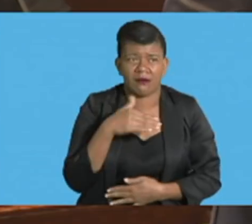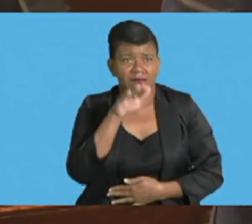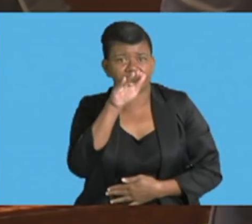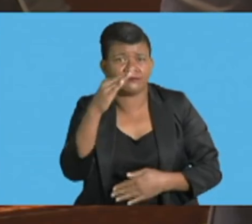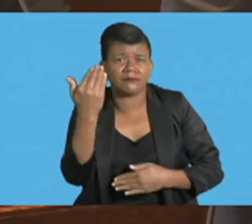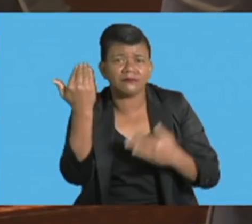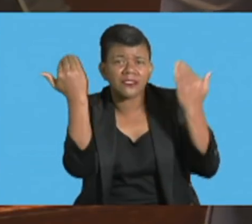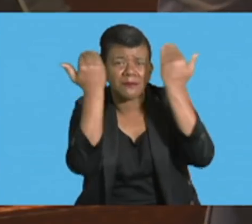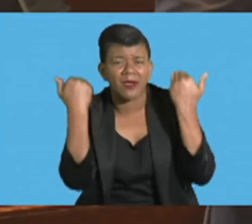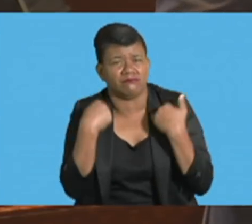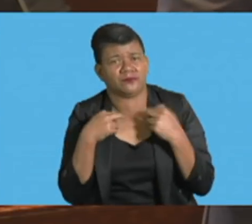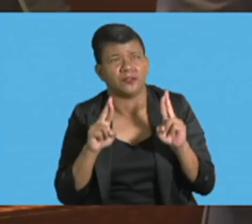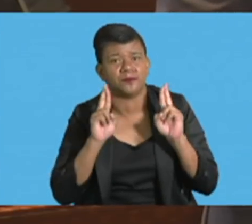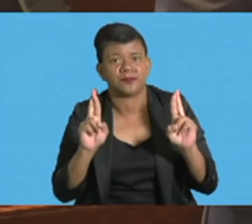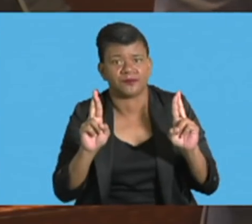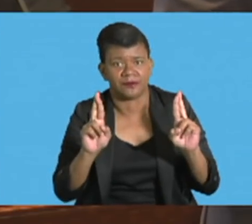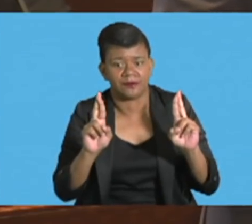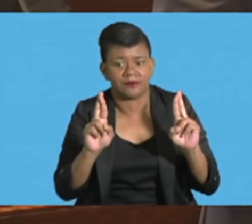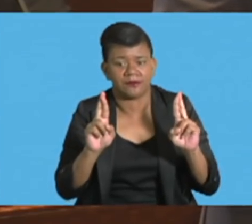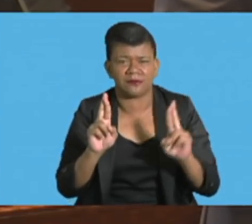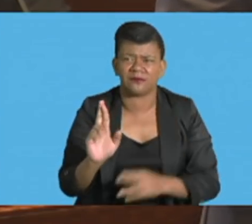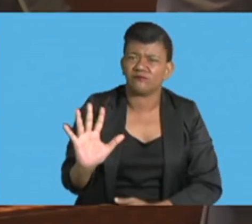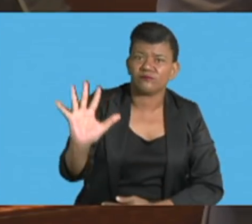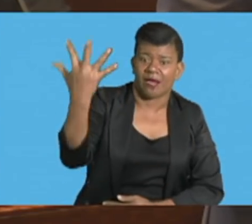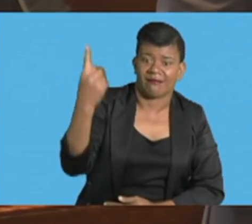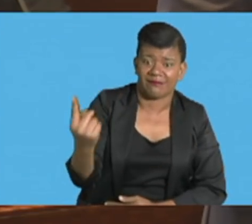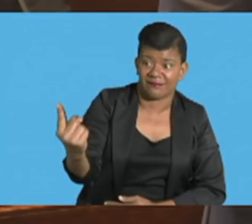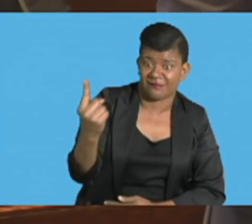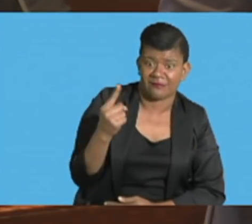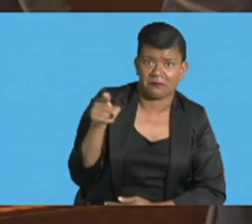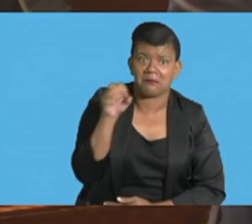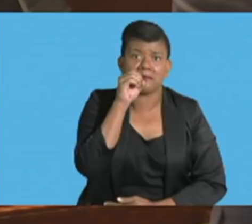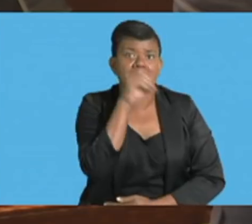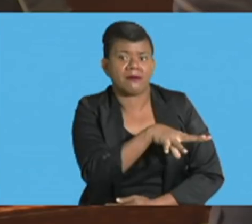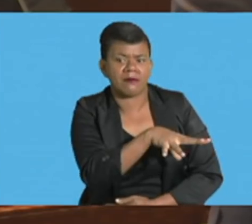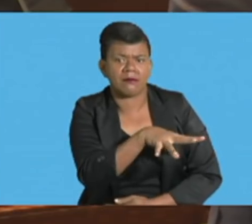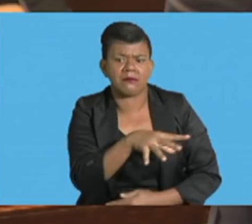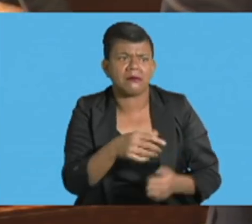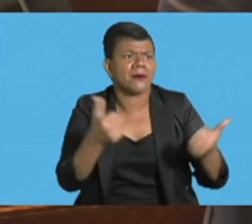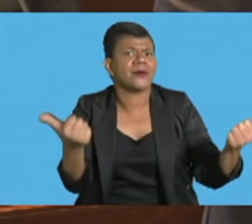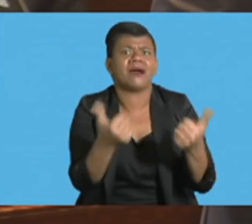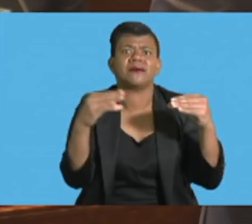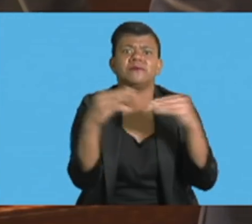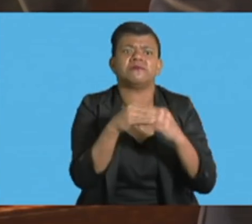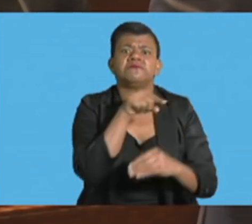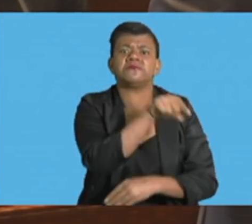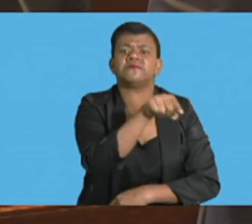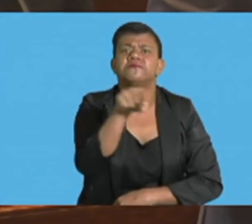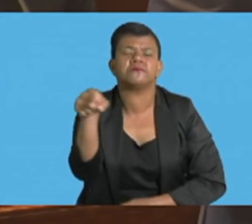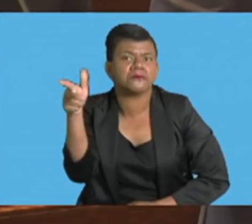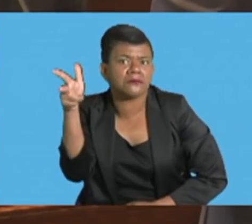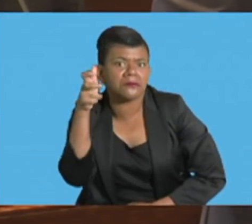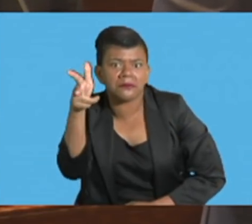country came out and said that Honourable Tambuya's claims were blatantly false, and that liquidity levels are